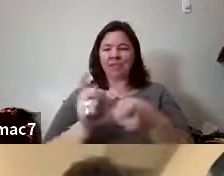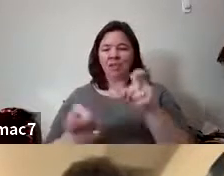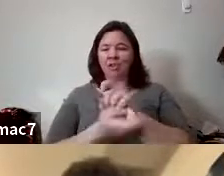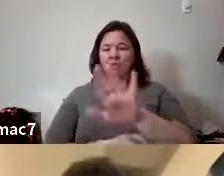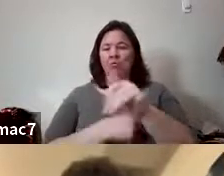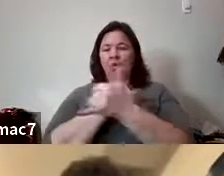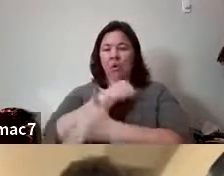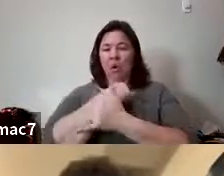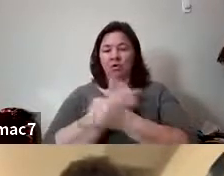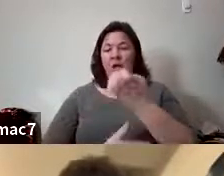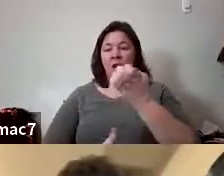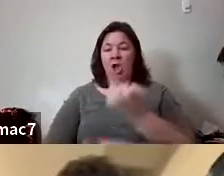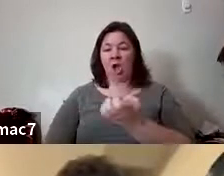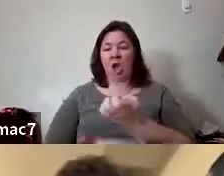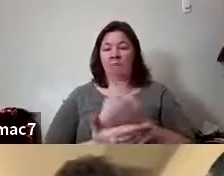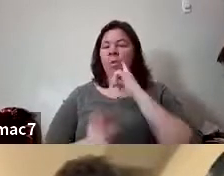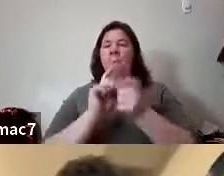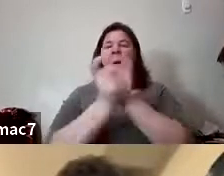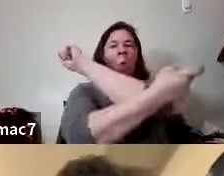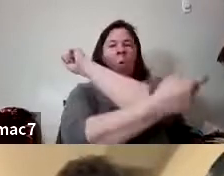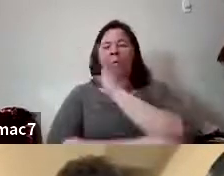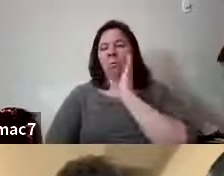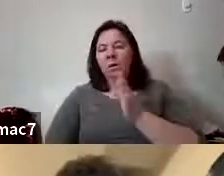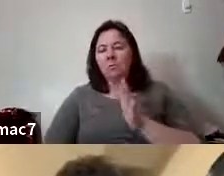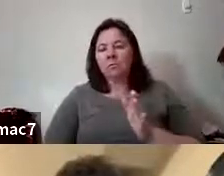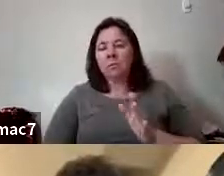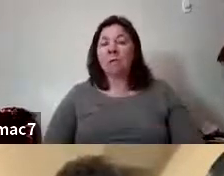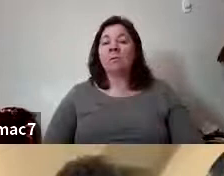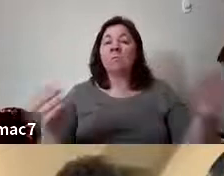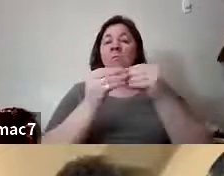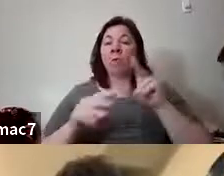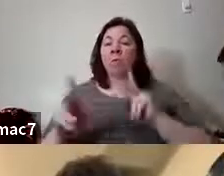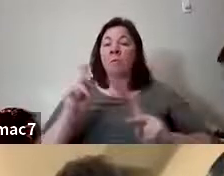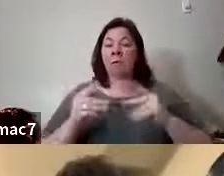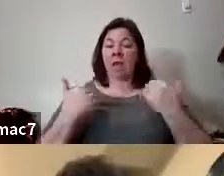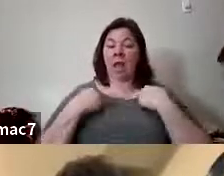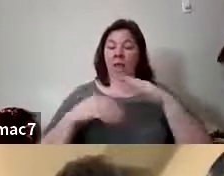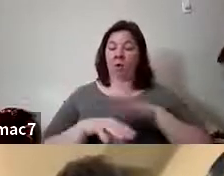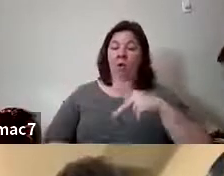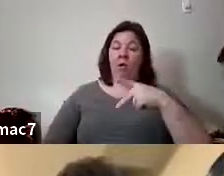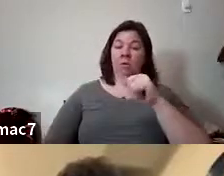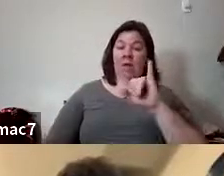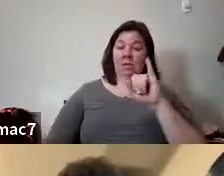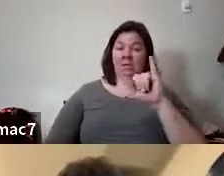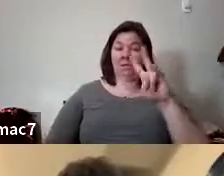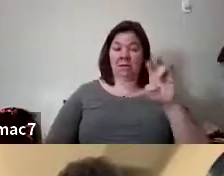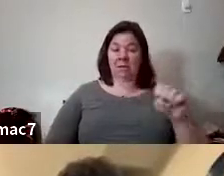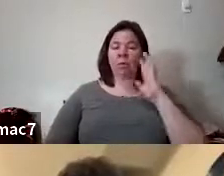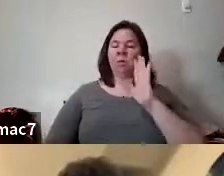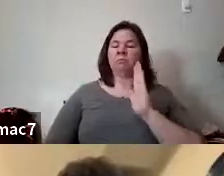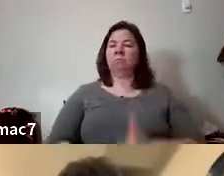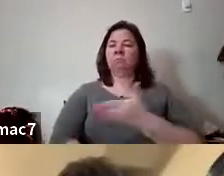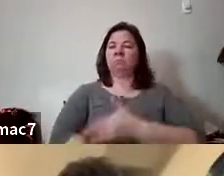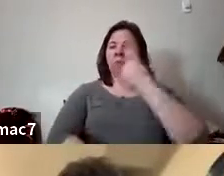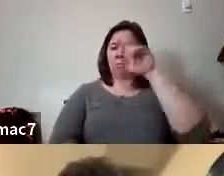country's economy. So the more founders we have in ONPASSIVE, the better it's going to be. So, I